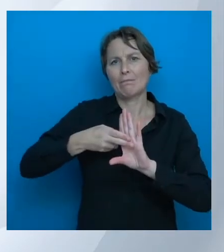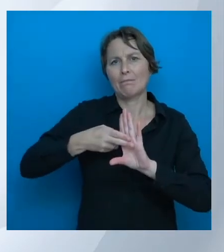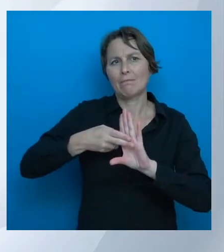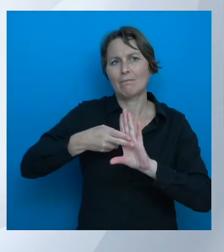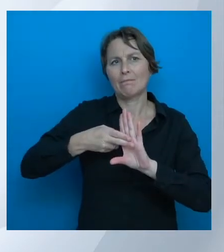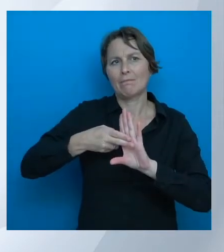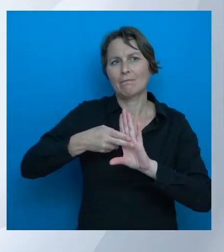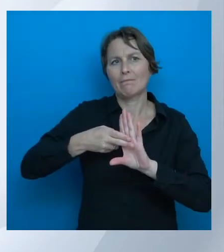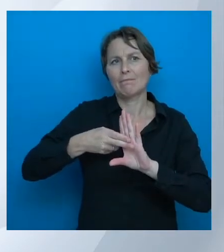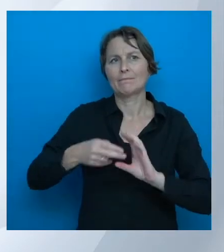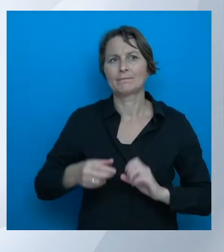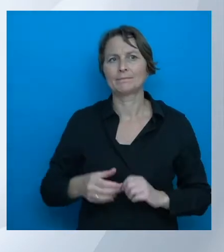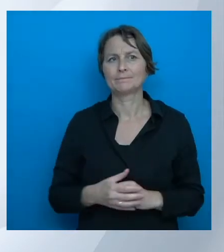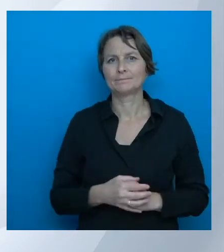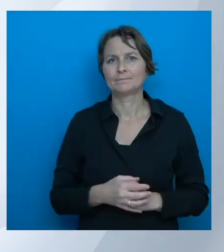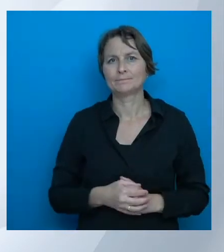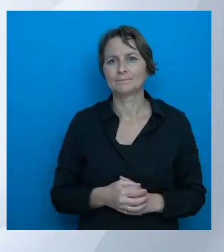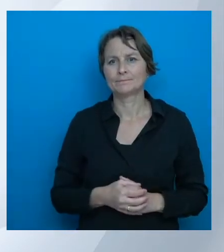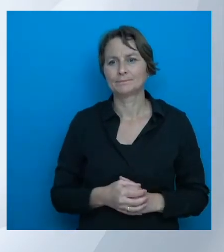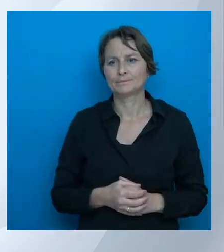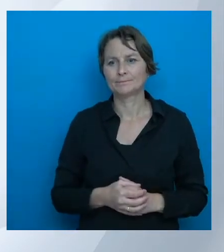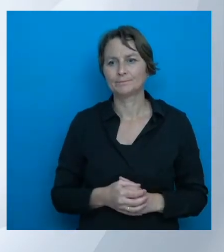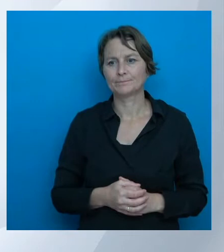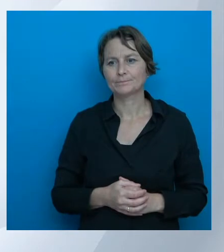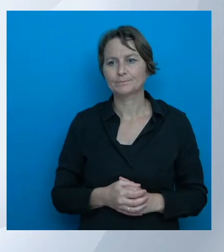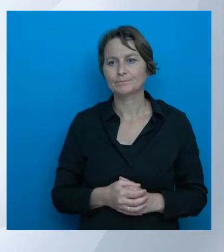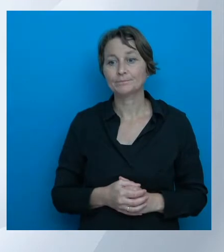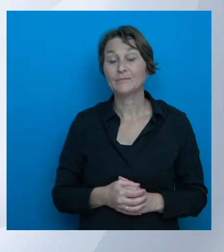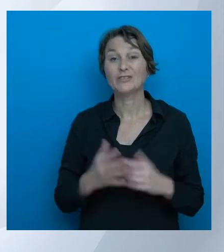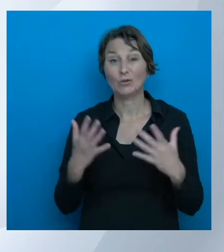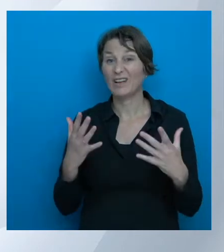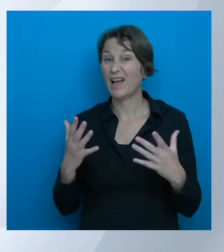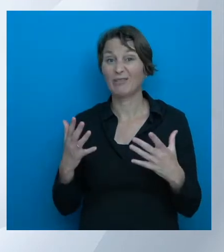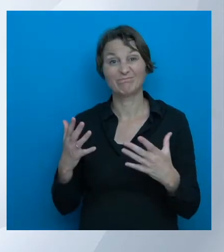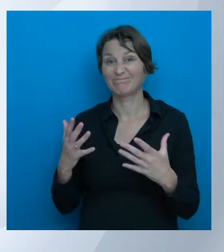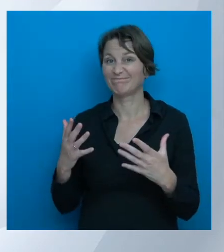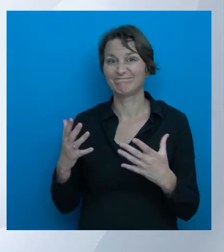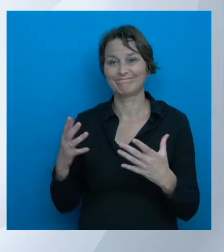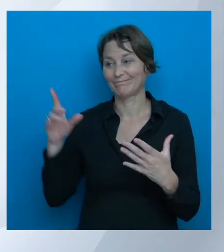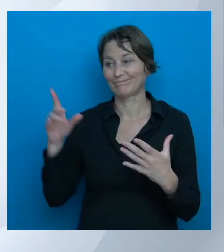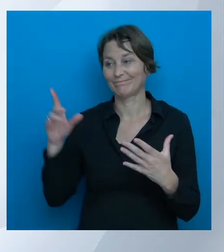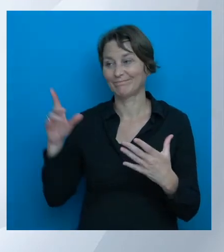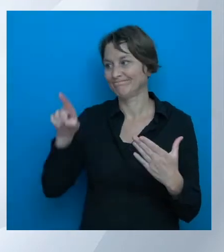So this became false, and we did an exit.